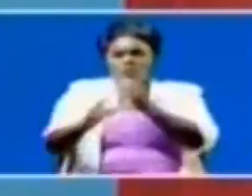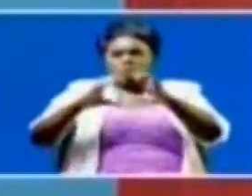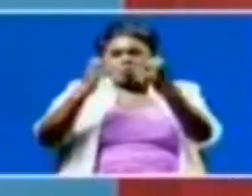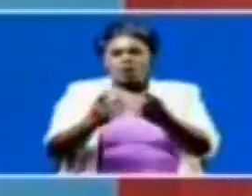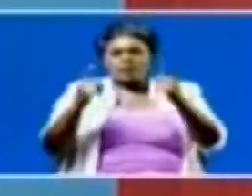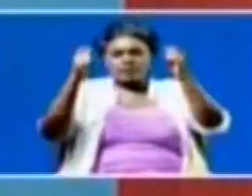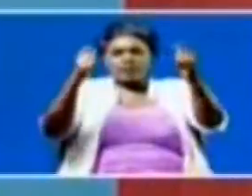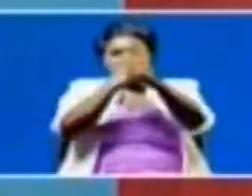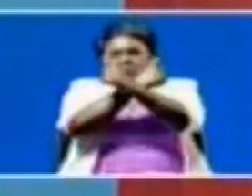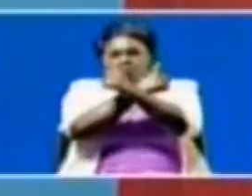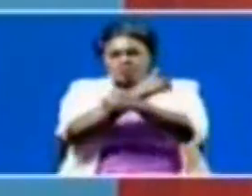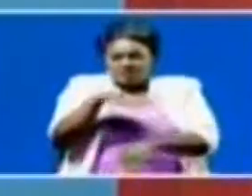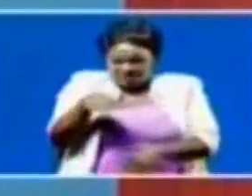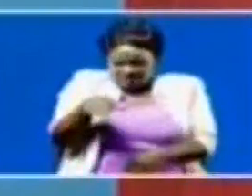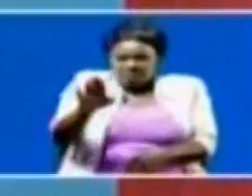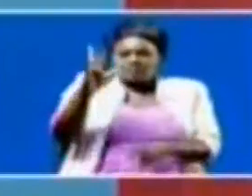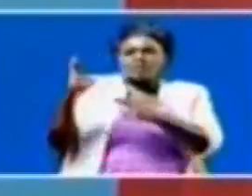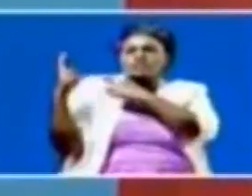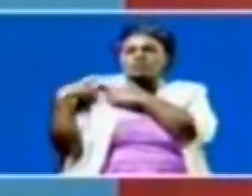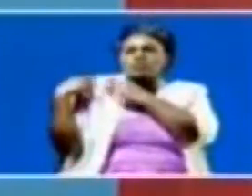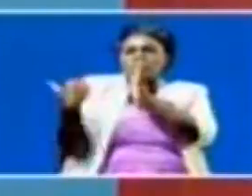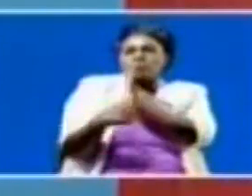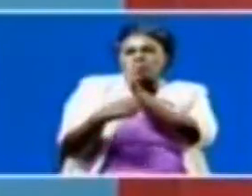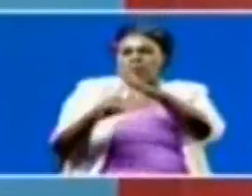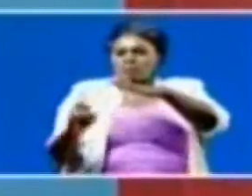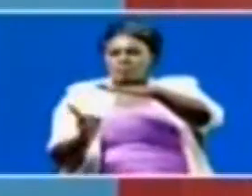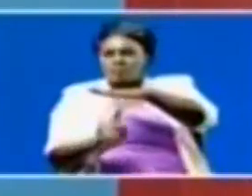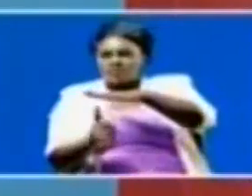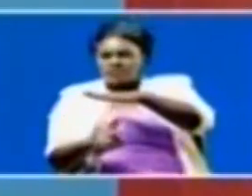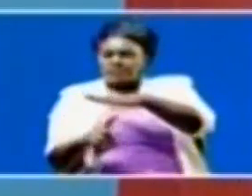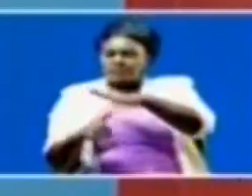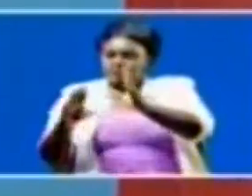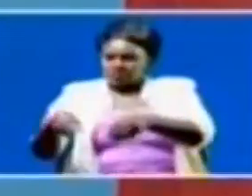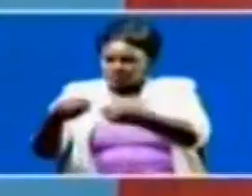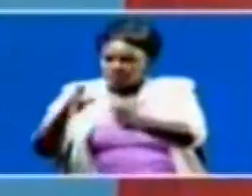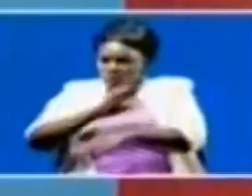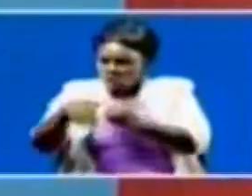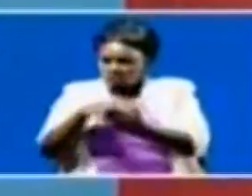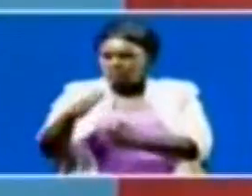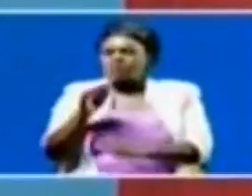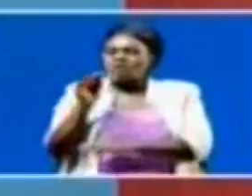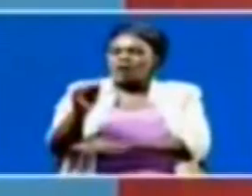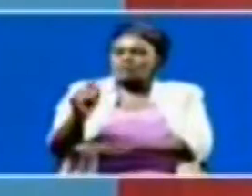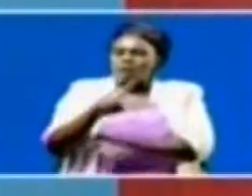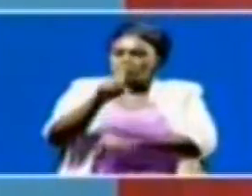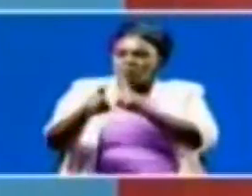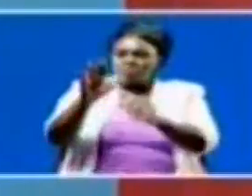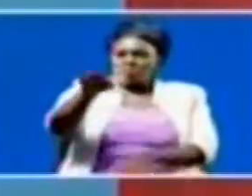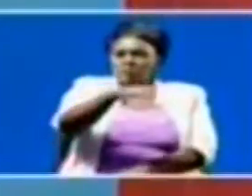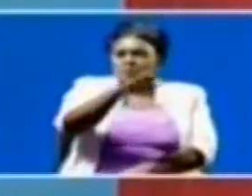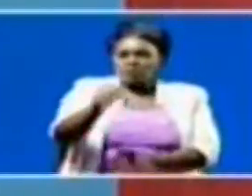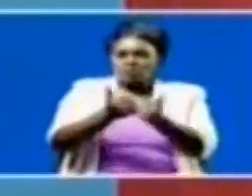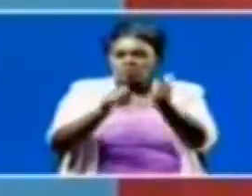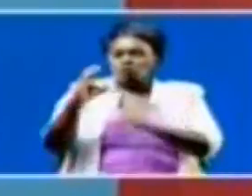is to blame for their woes as ministry catered for what the team requested. Echesa, who was being grilled by the Parliamentary